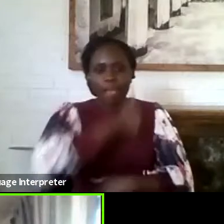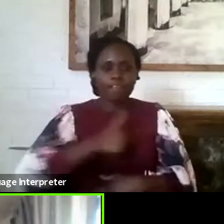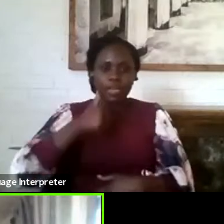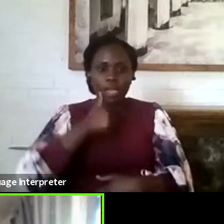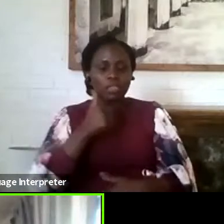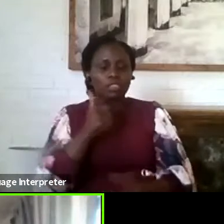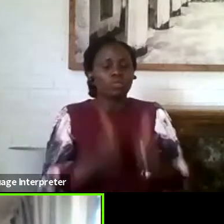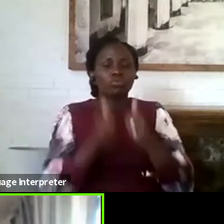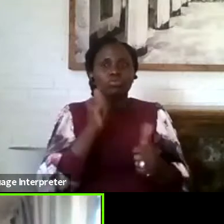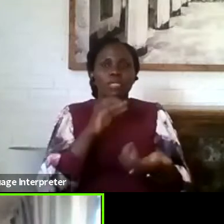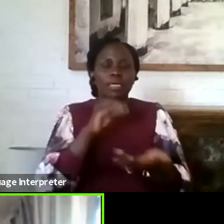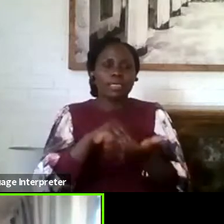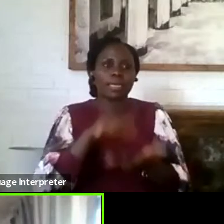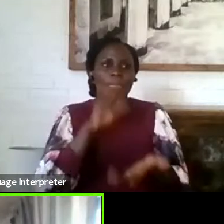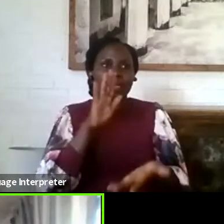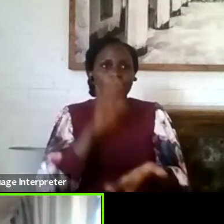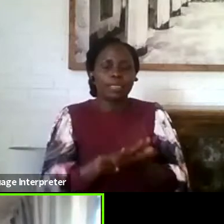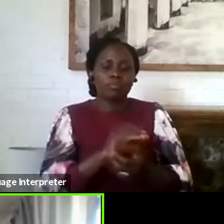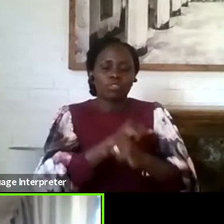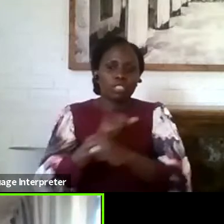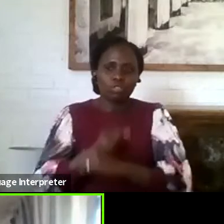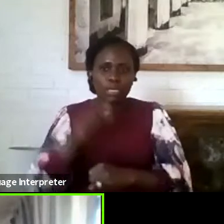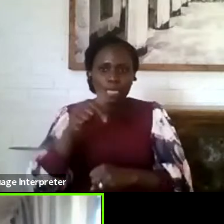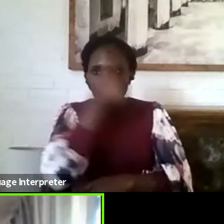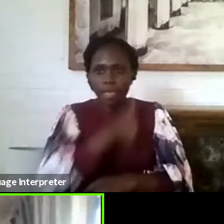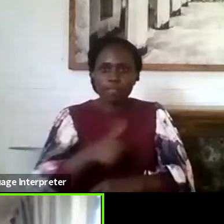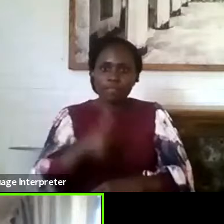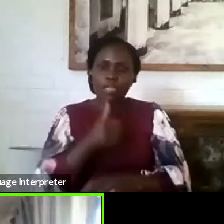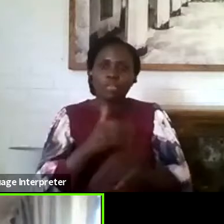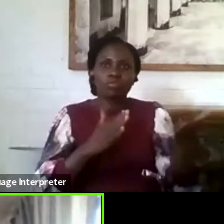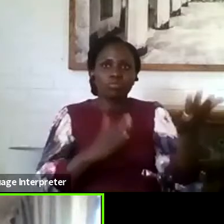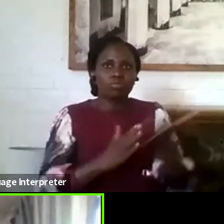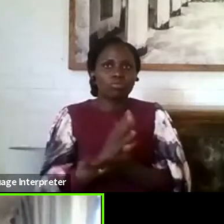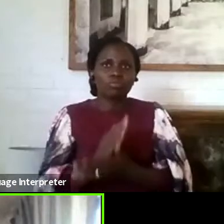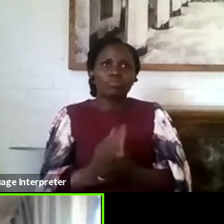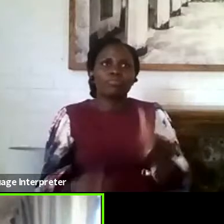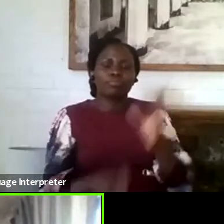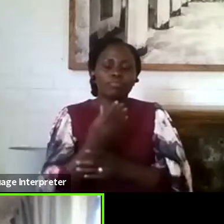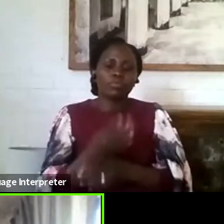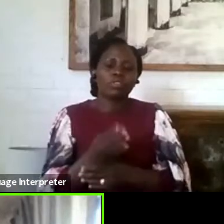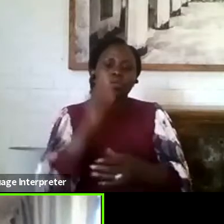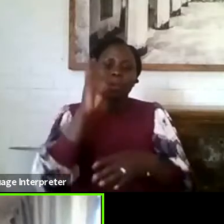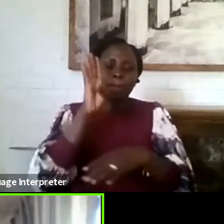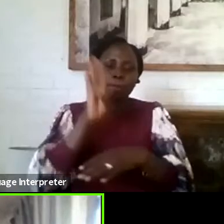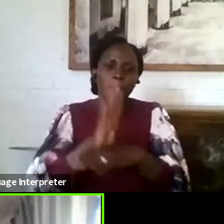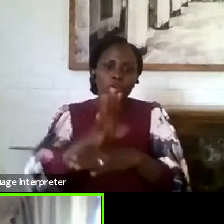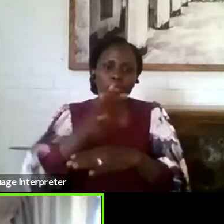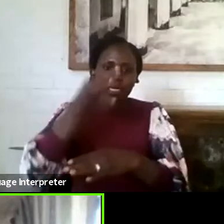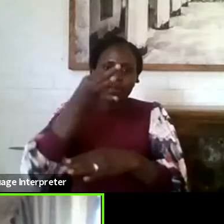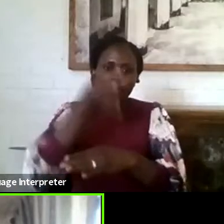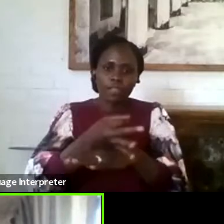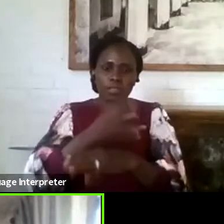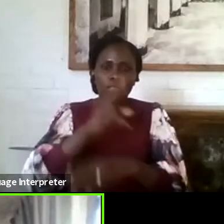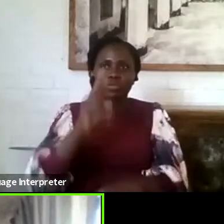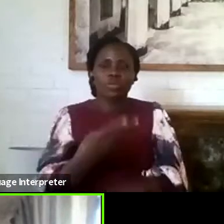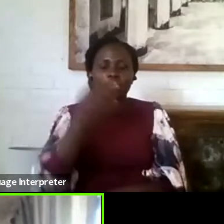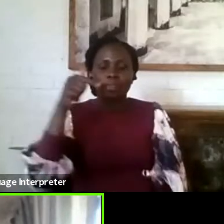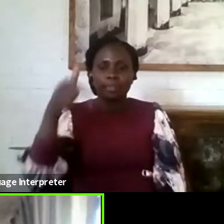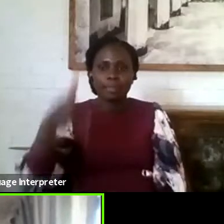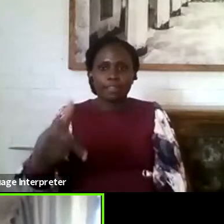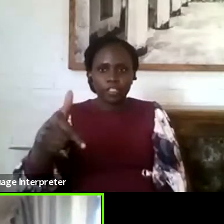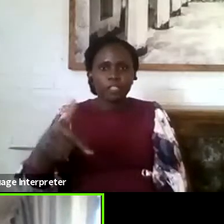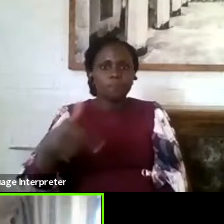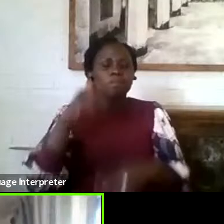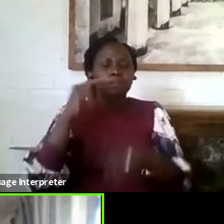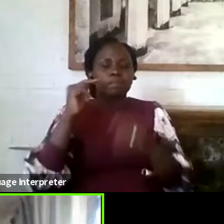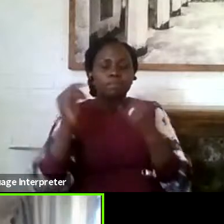Africa was established in Burkina Faso in 2007, since the Cape Verdean Act merely